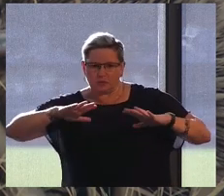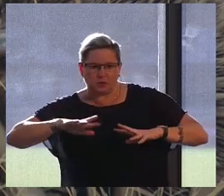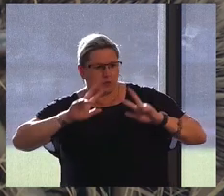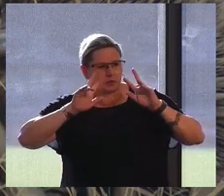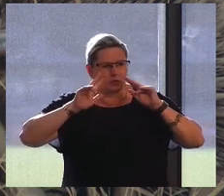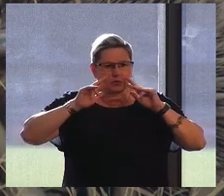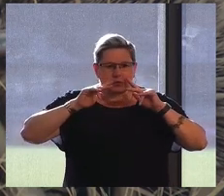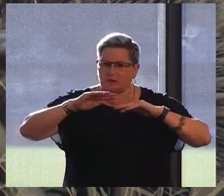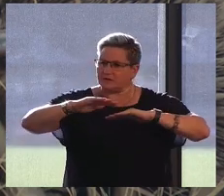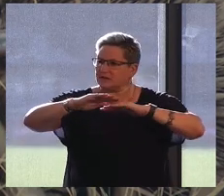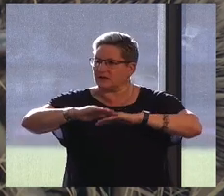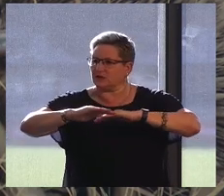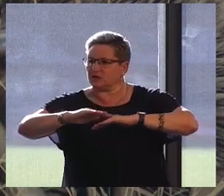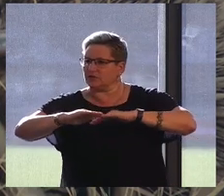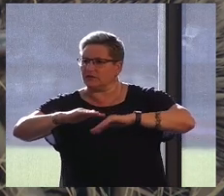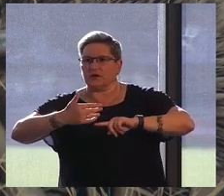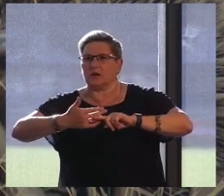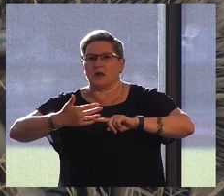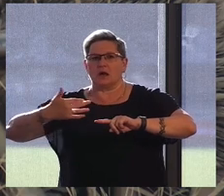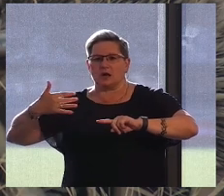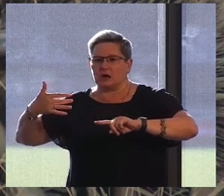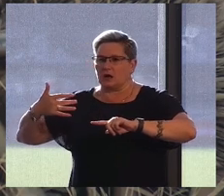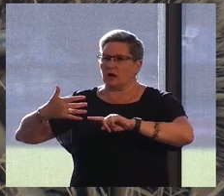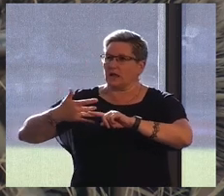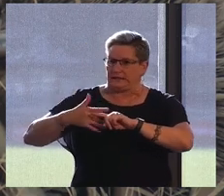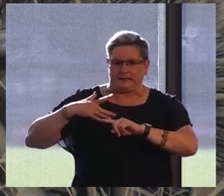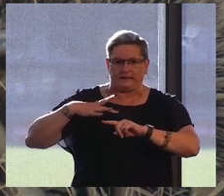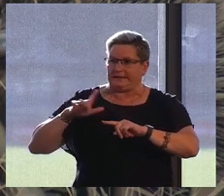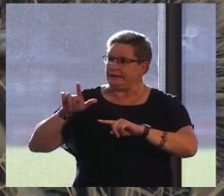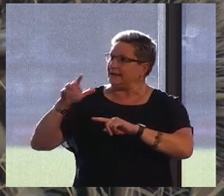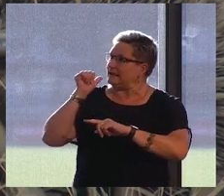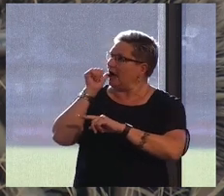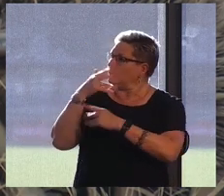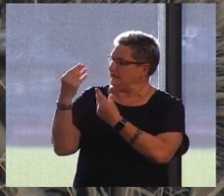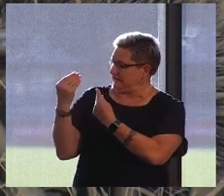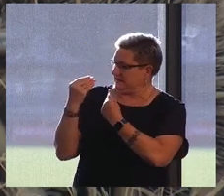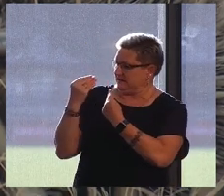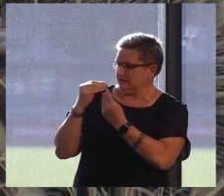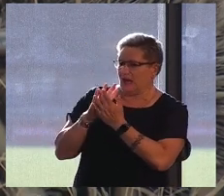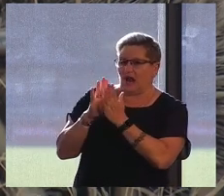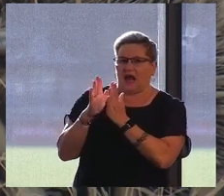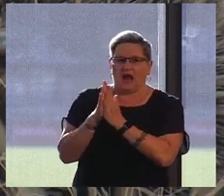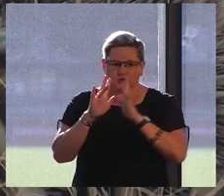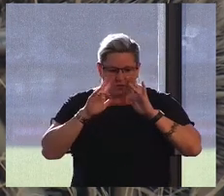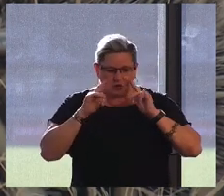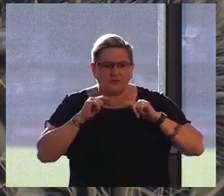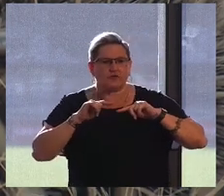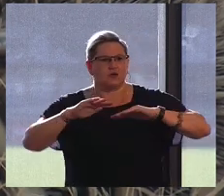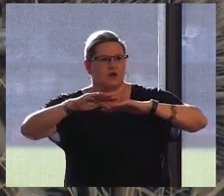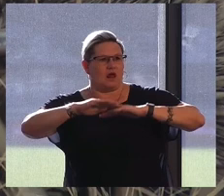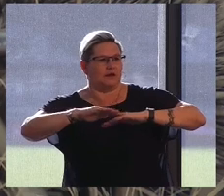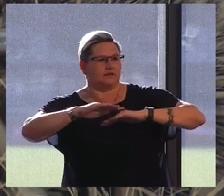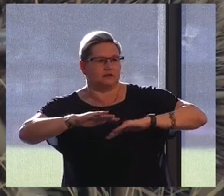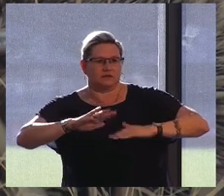immemorial, and we have so much to learn from their incredible leadership in conservation. I also